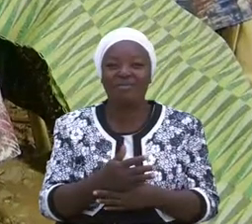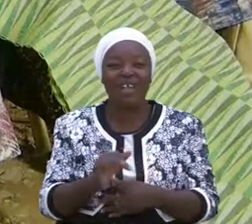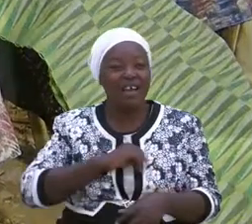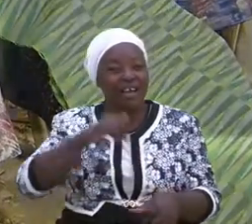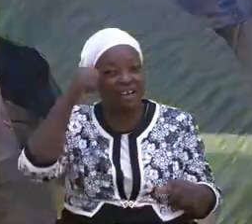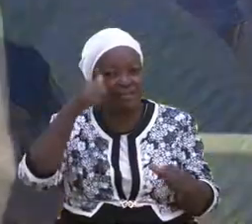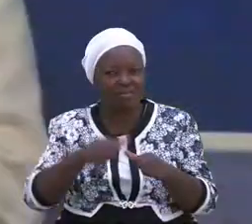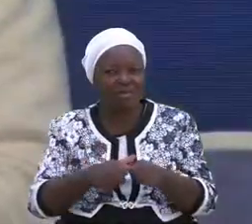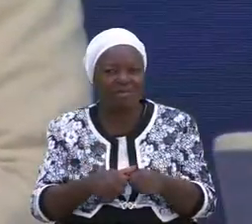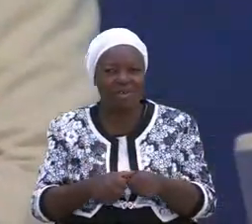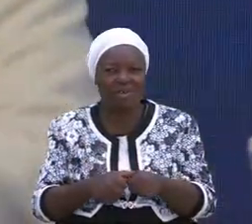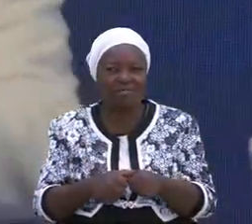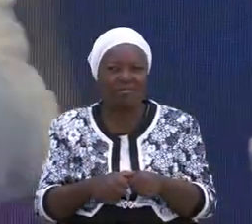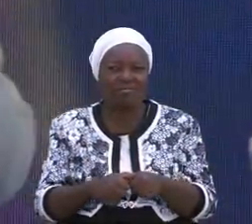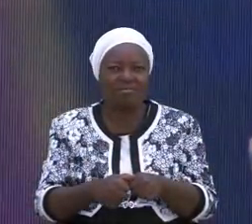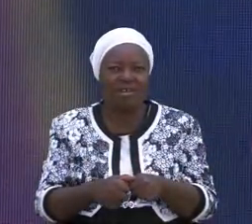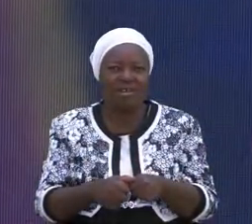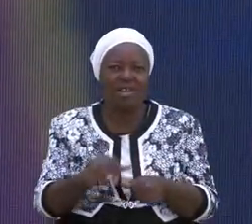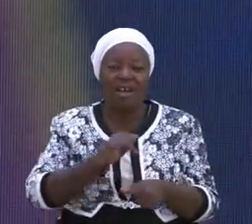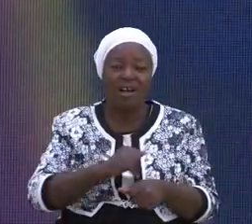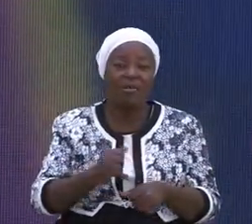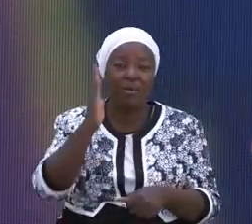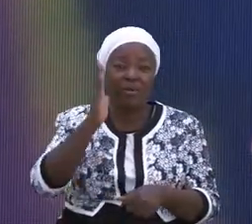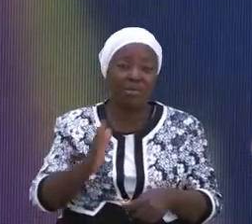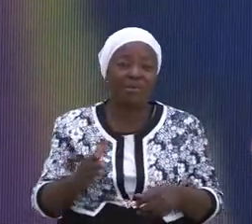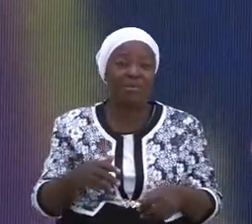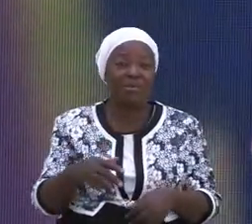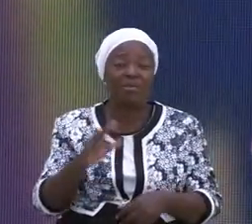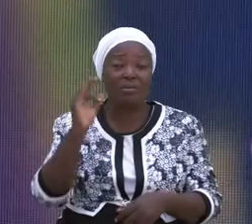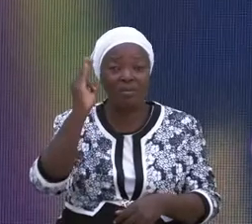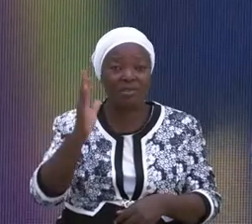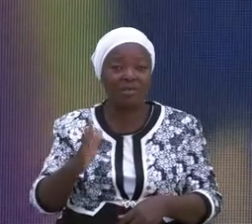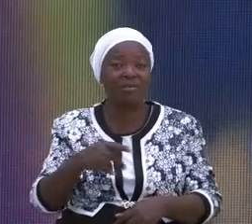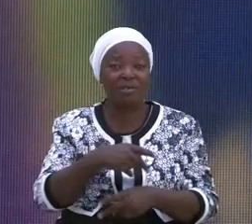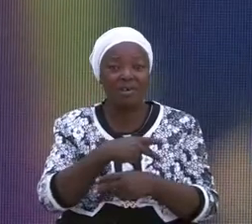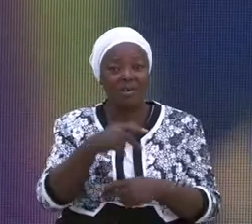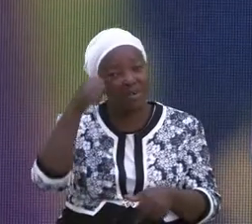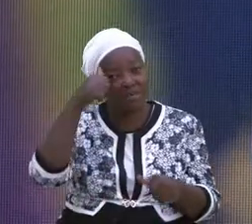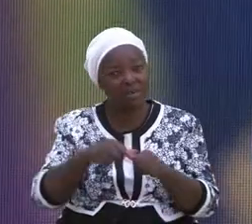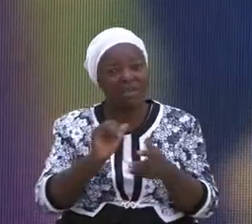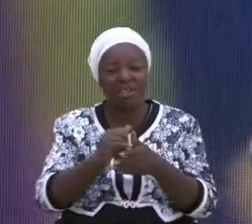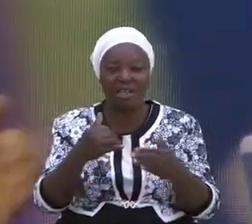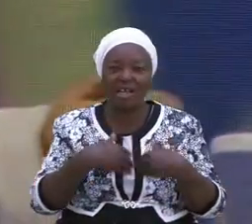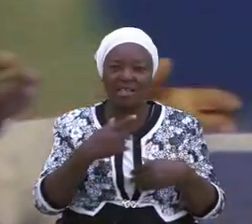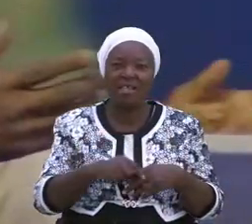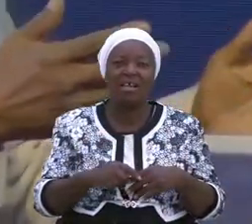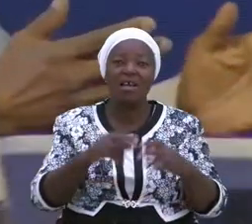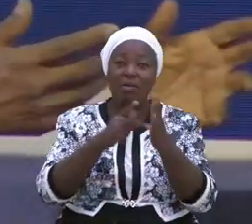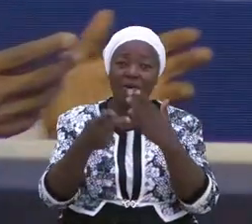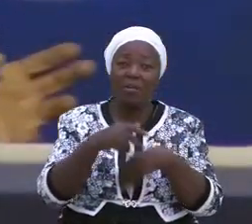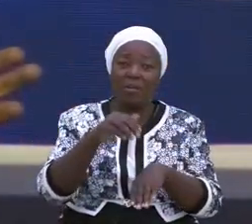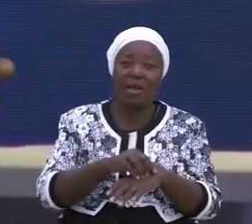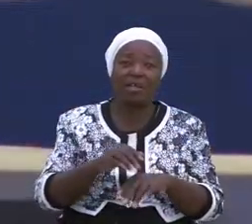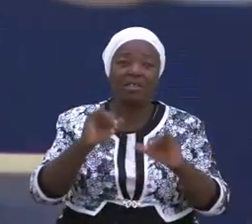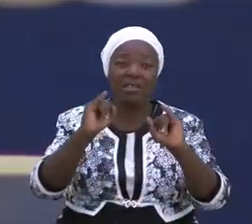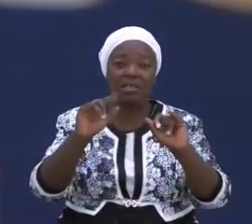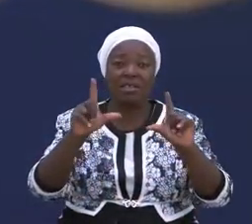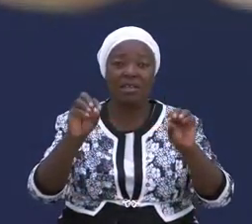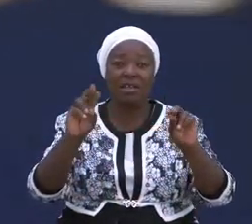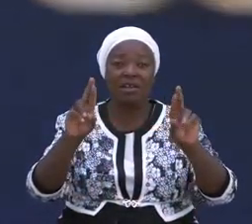was having a crusade at Ilorin, and there was this